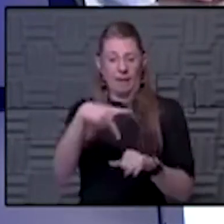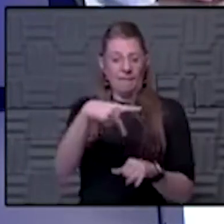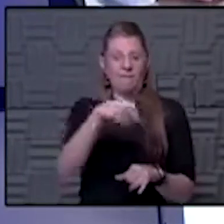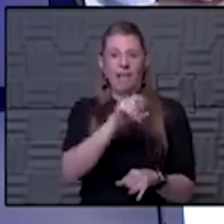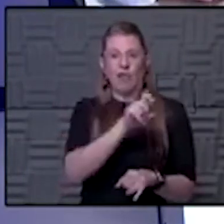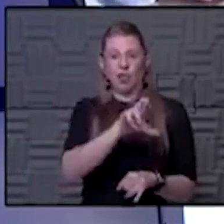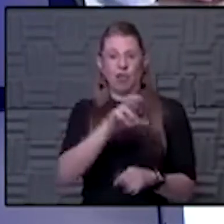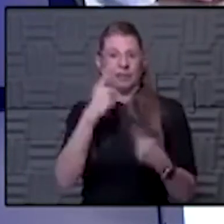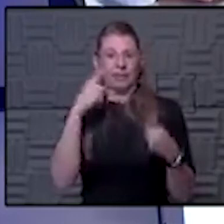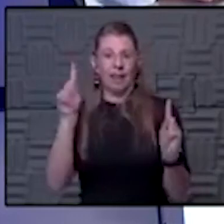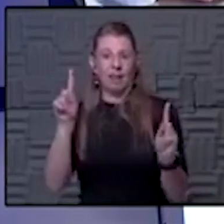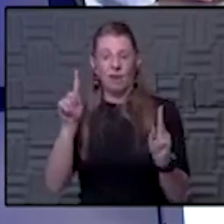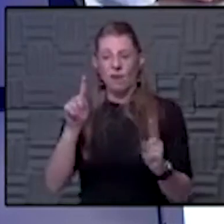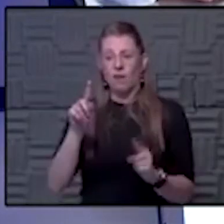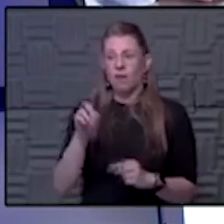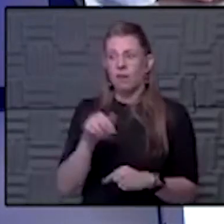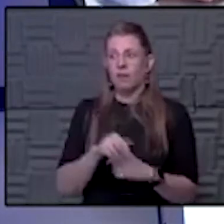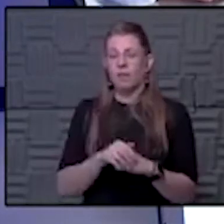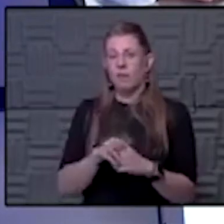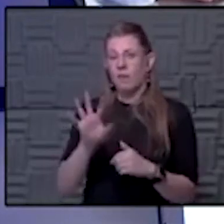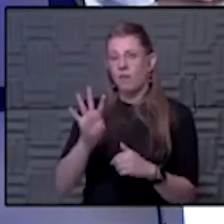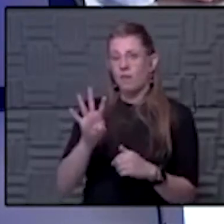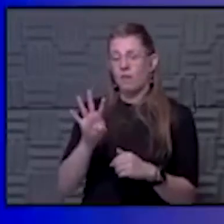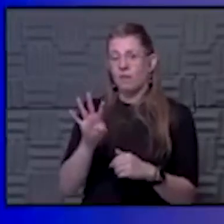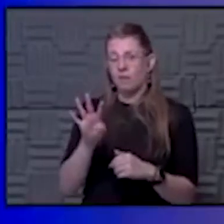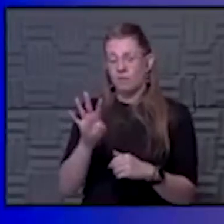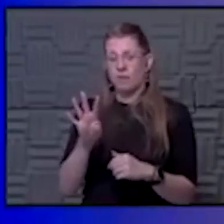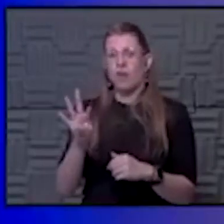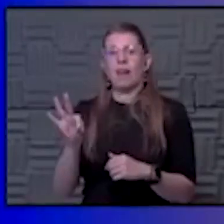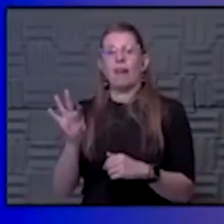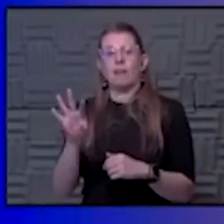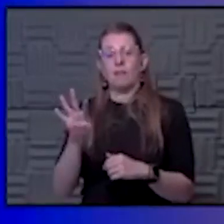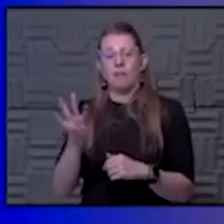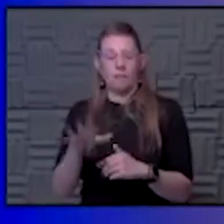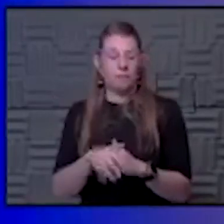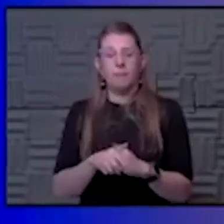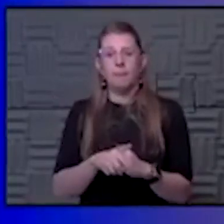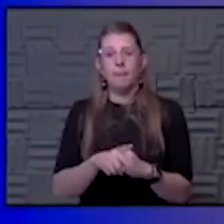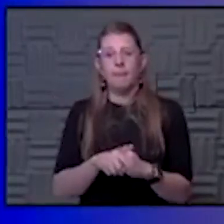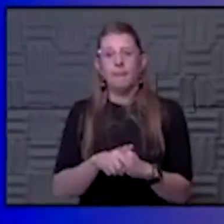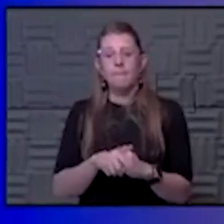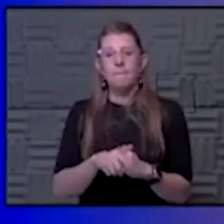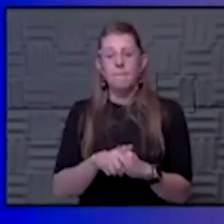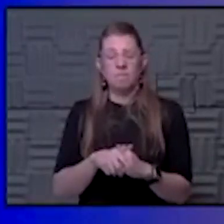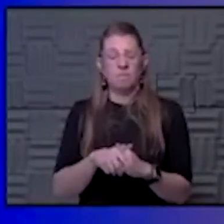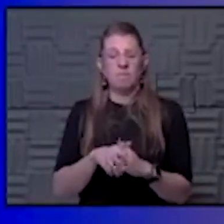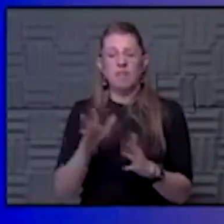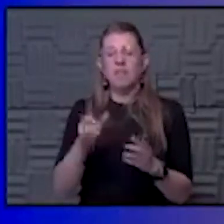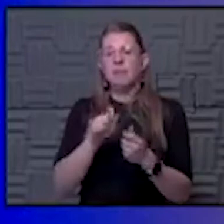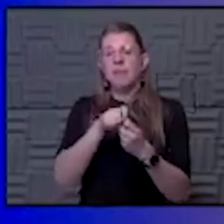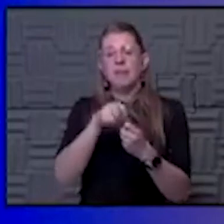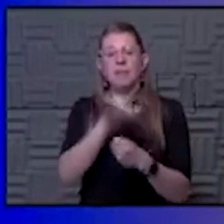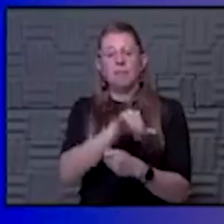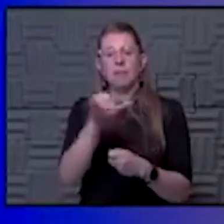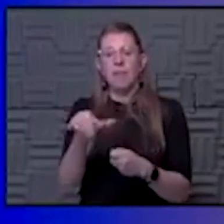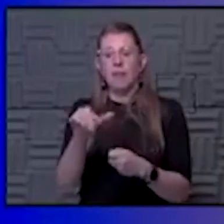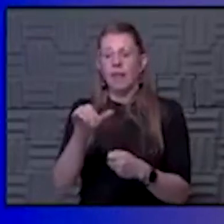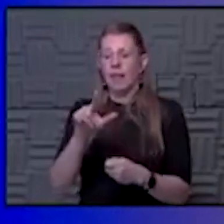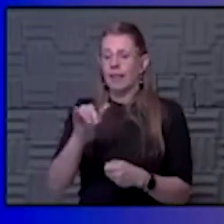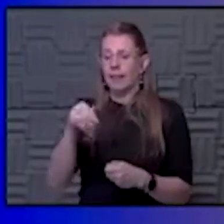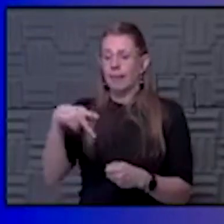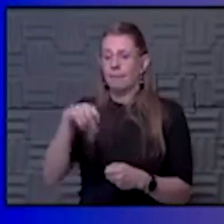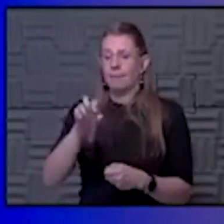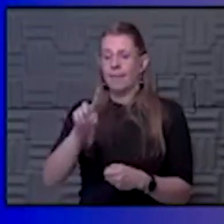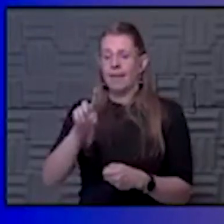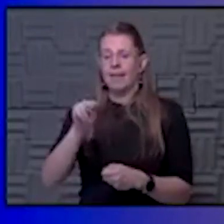data. It was 94 or 95. That's really the same number. Yep. Yeah, and it's essentially, similar types of vaccine. You have these lipid nanoparticles, and then